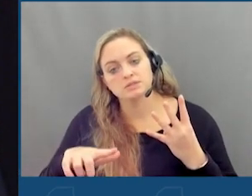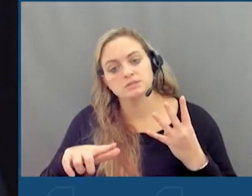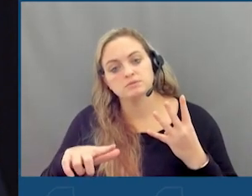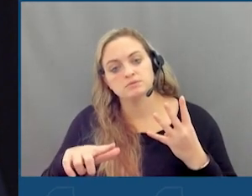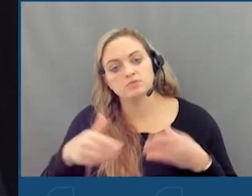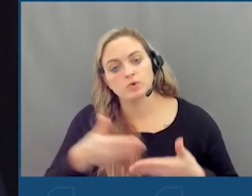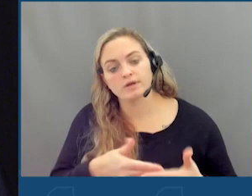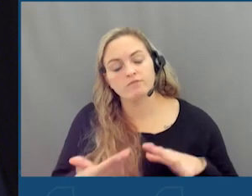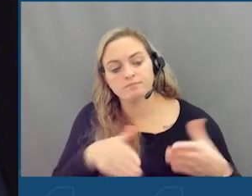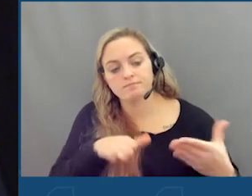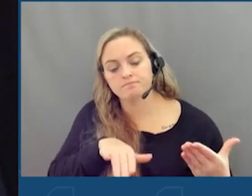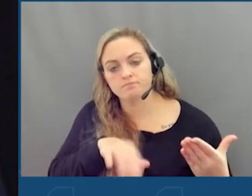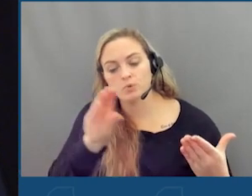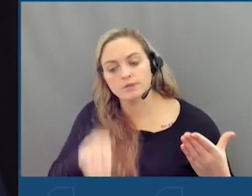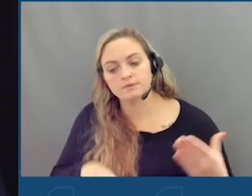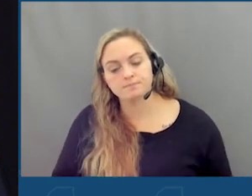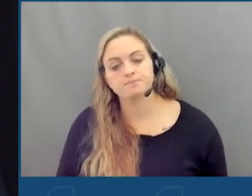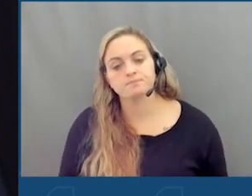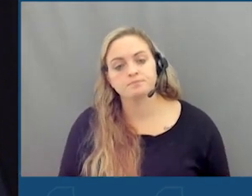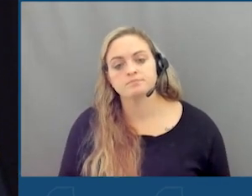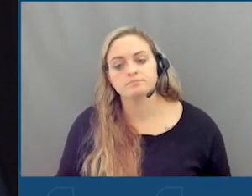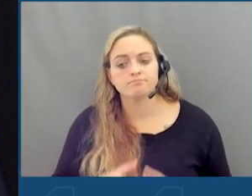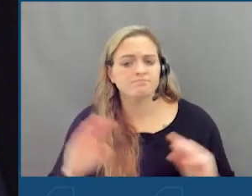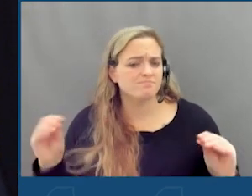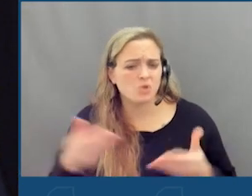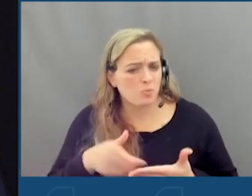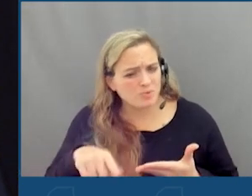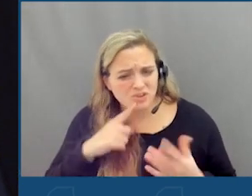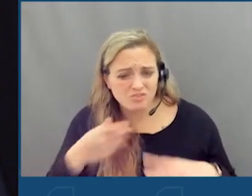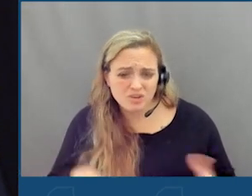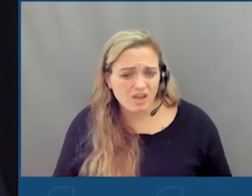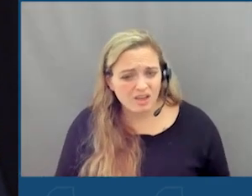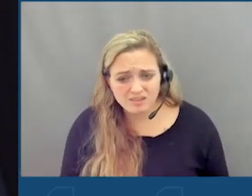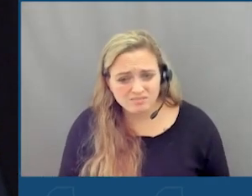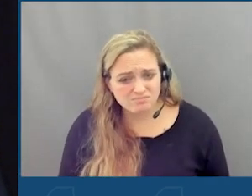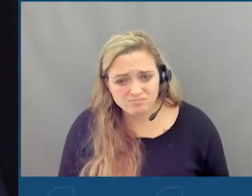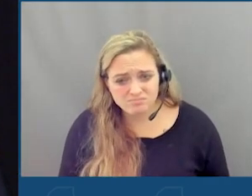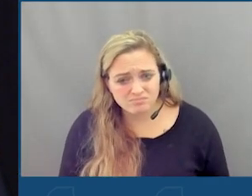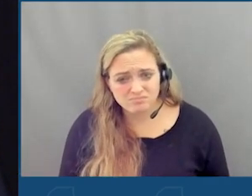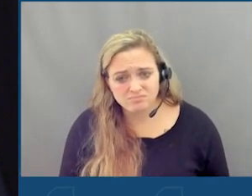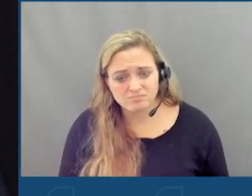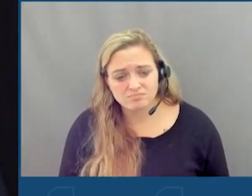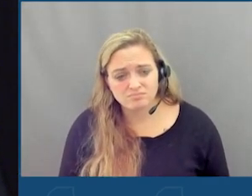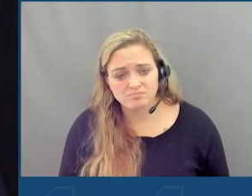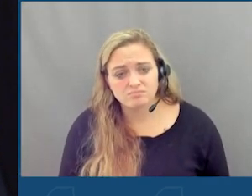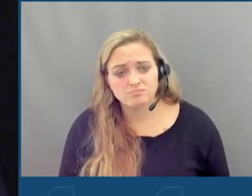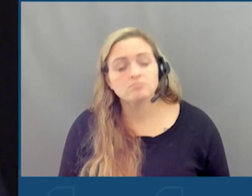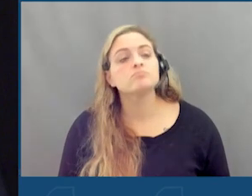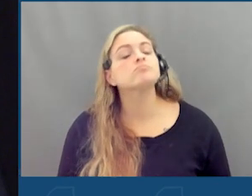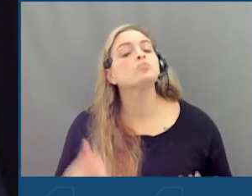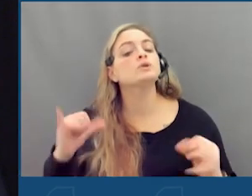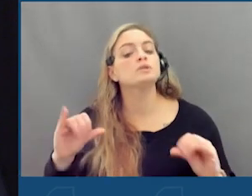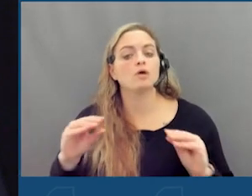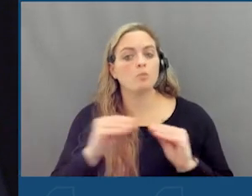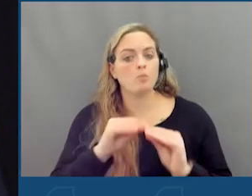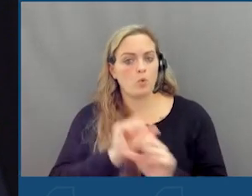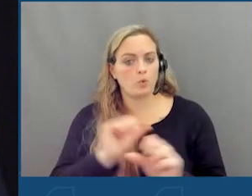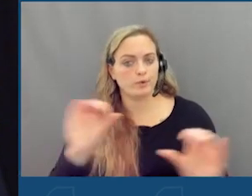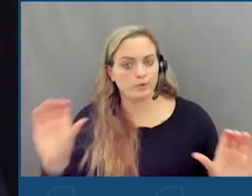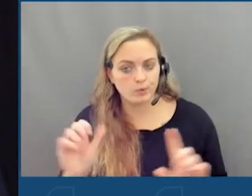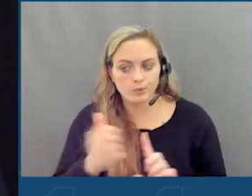rates. But no baby should have to die unnecessarily. So we still have more work to do to